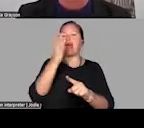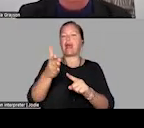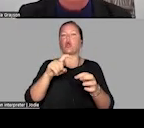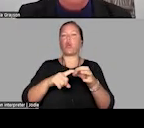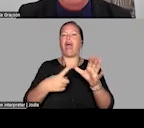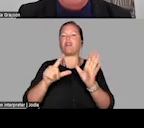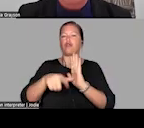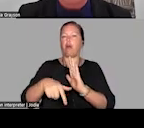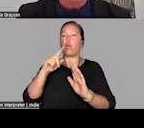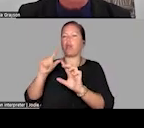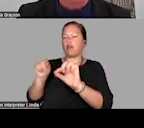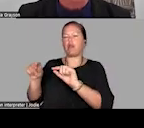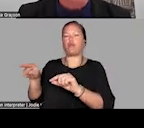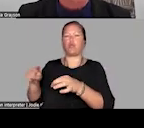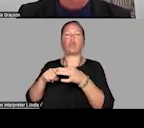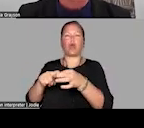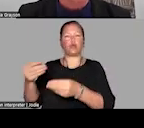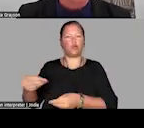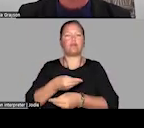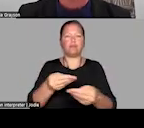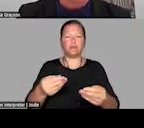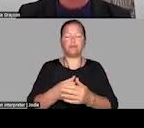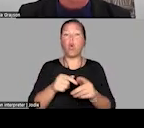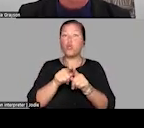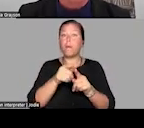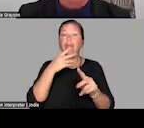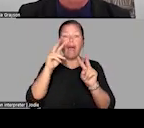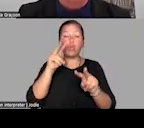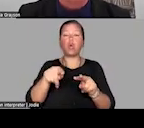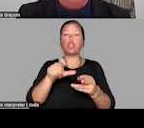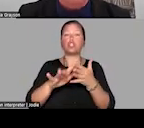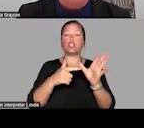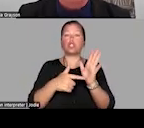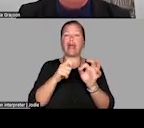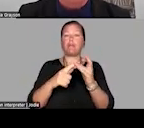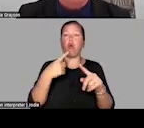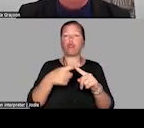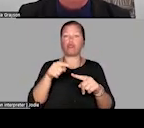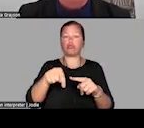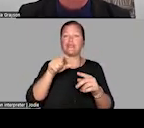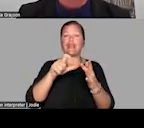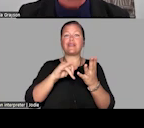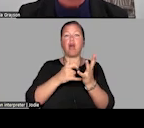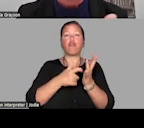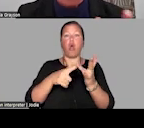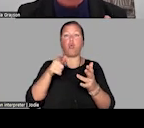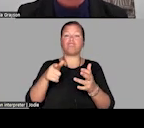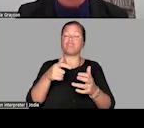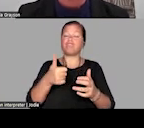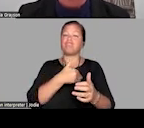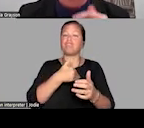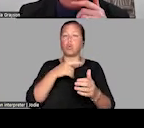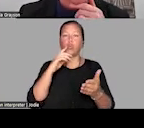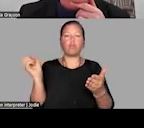together. Also, look out for in the chat box, CSIRO is kindly going to be putting in some